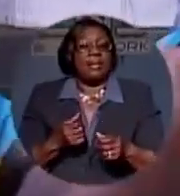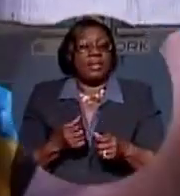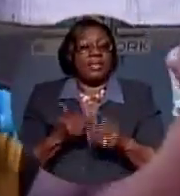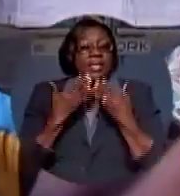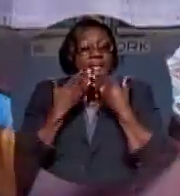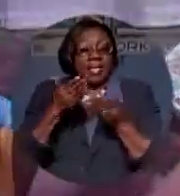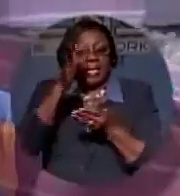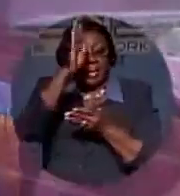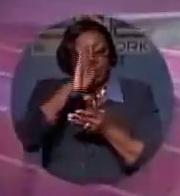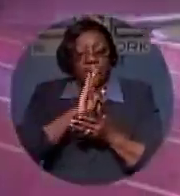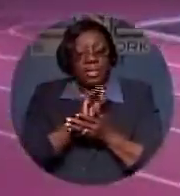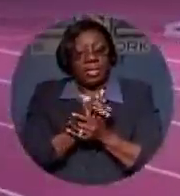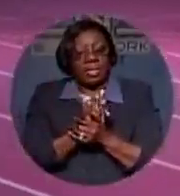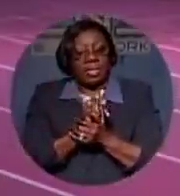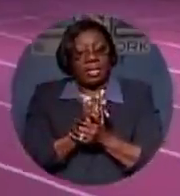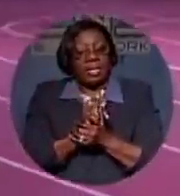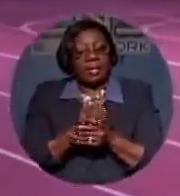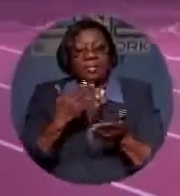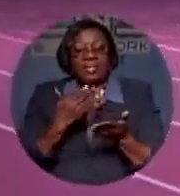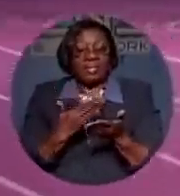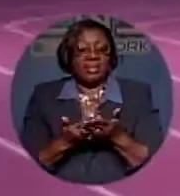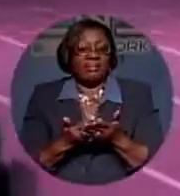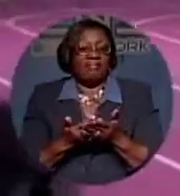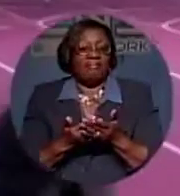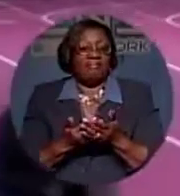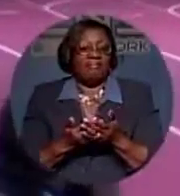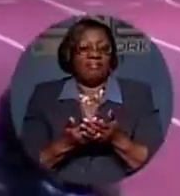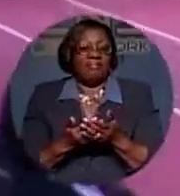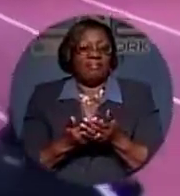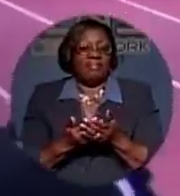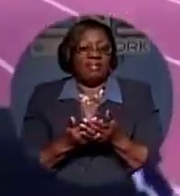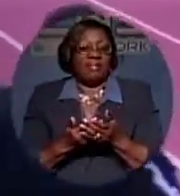thank God, but it was a little good. At